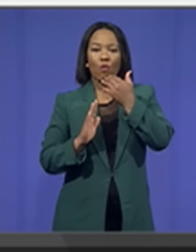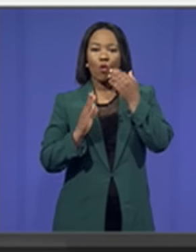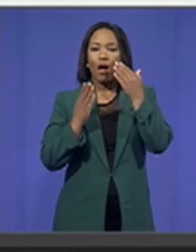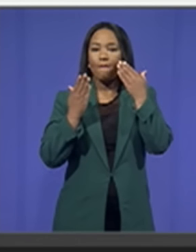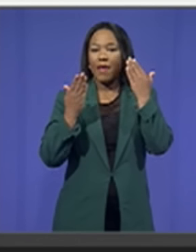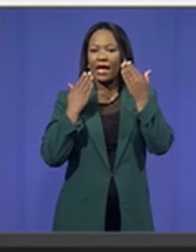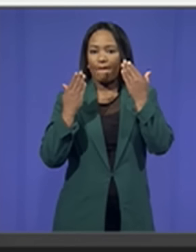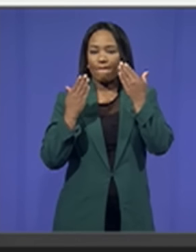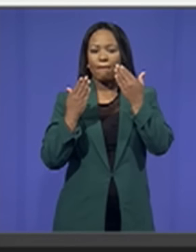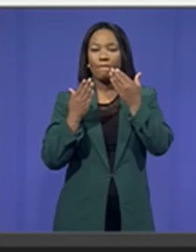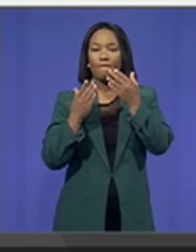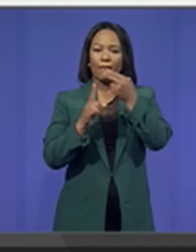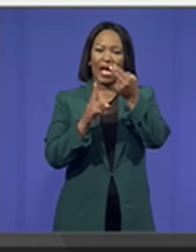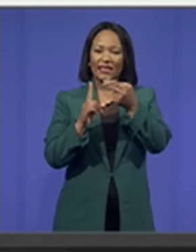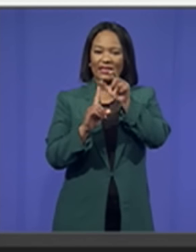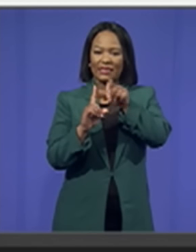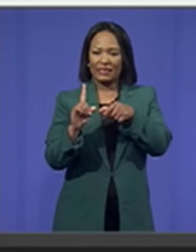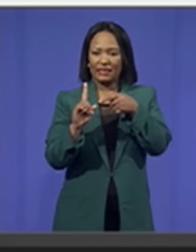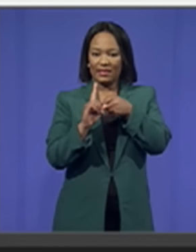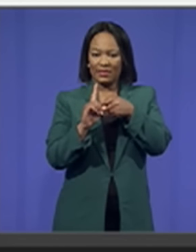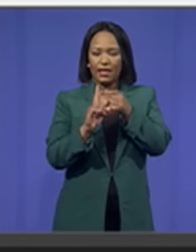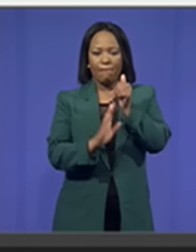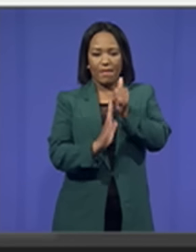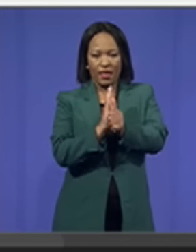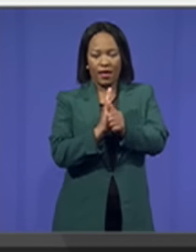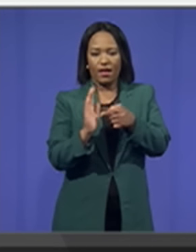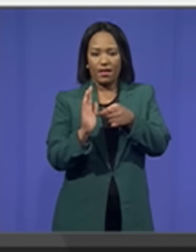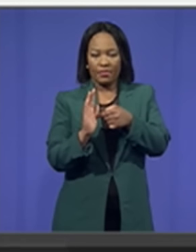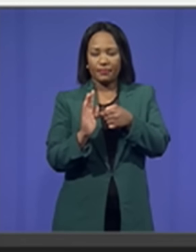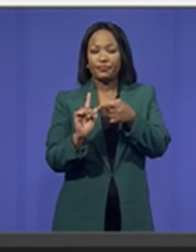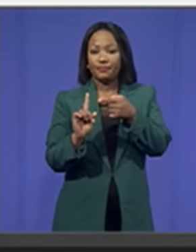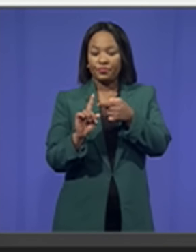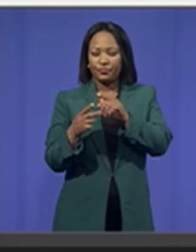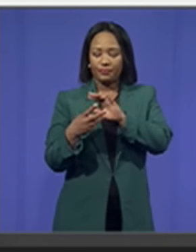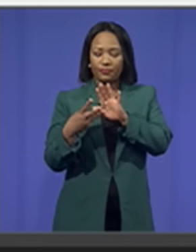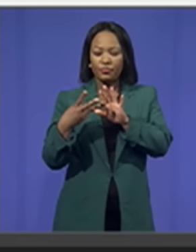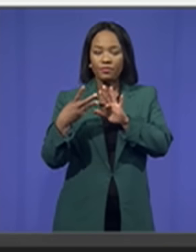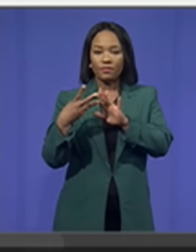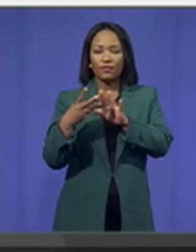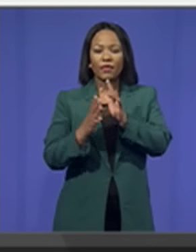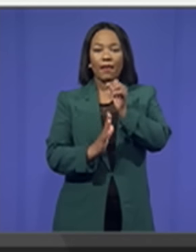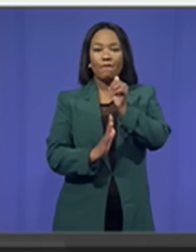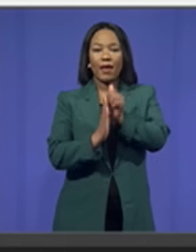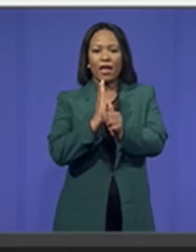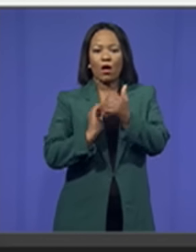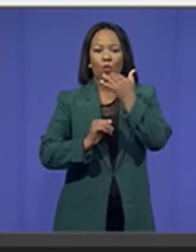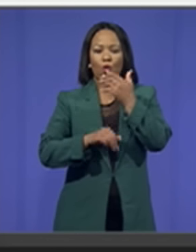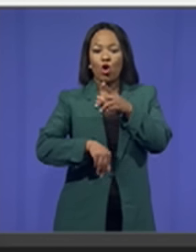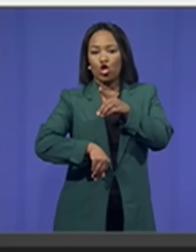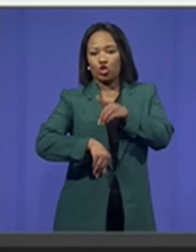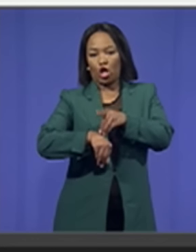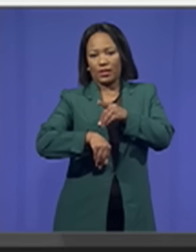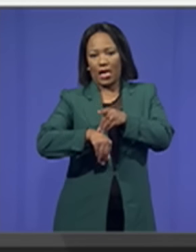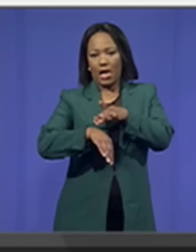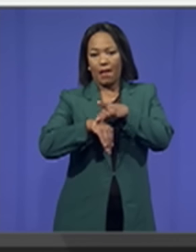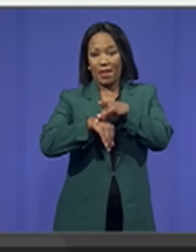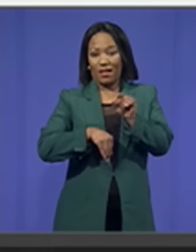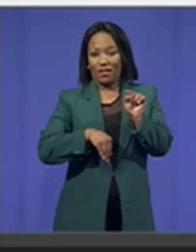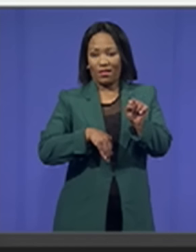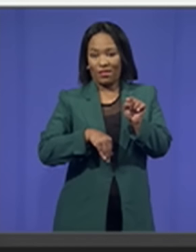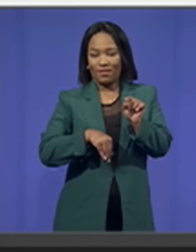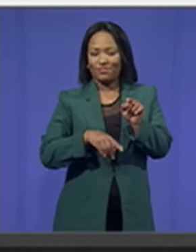social. The second one is the third one is the alleged cover-up relating to the murder of medical doctor,